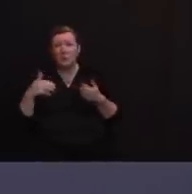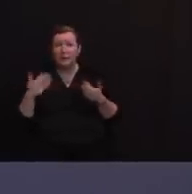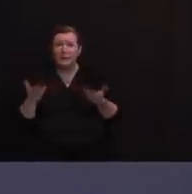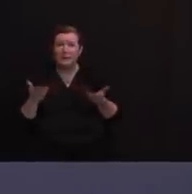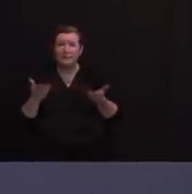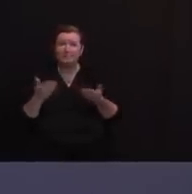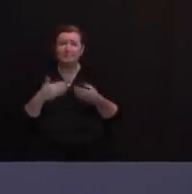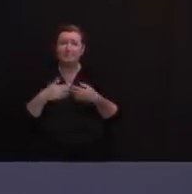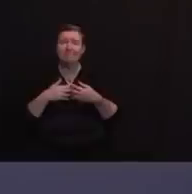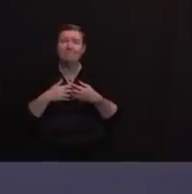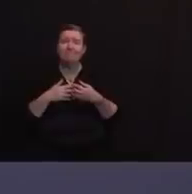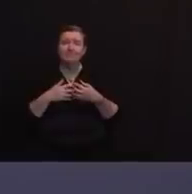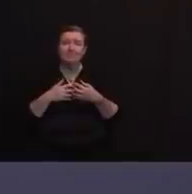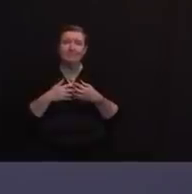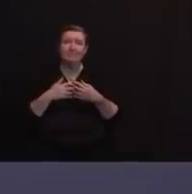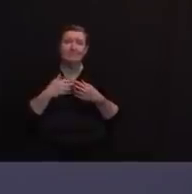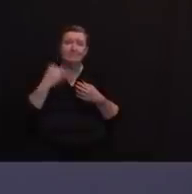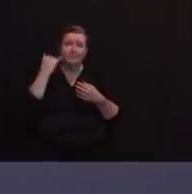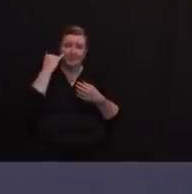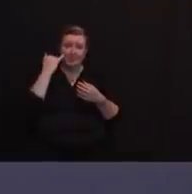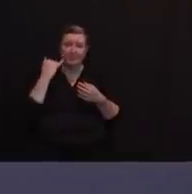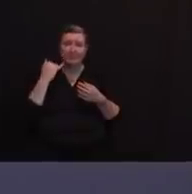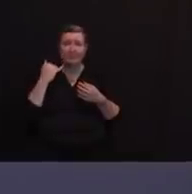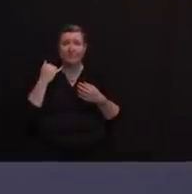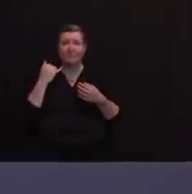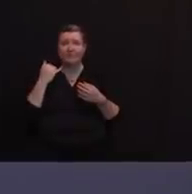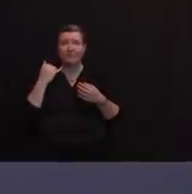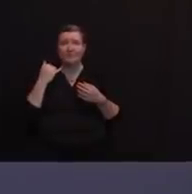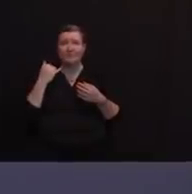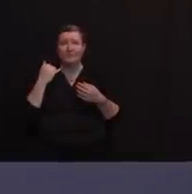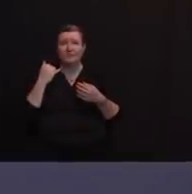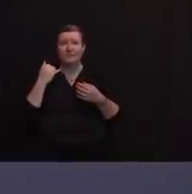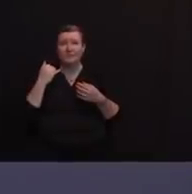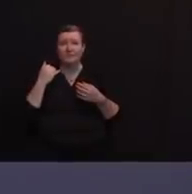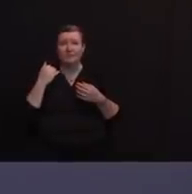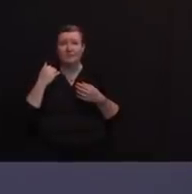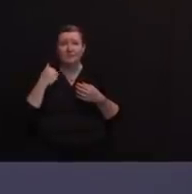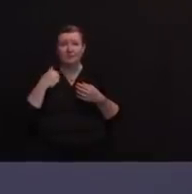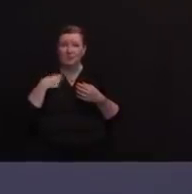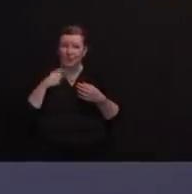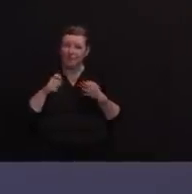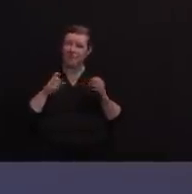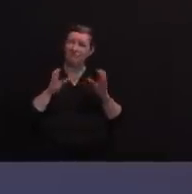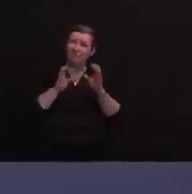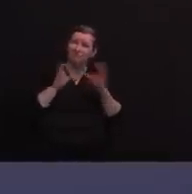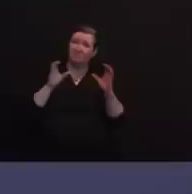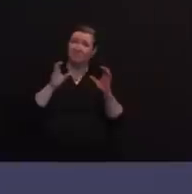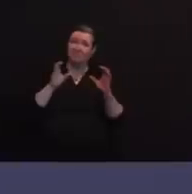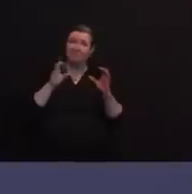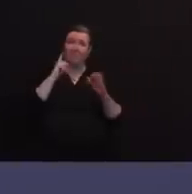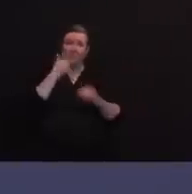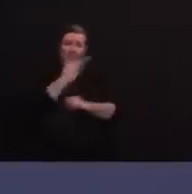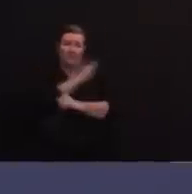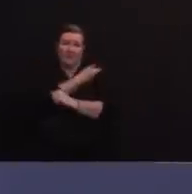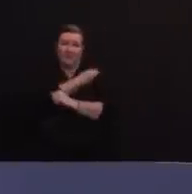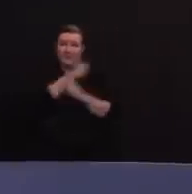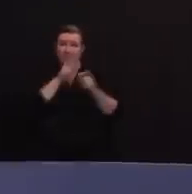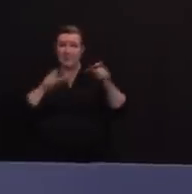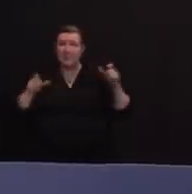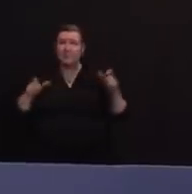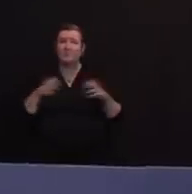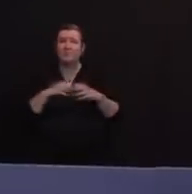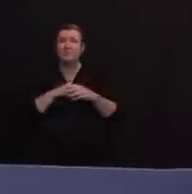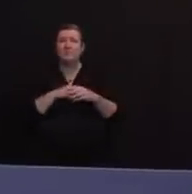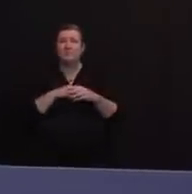what does somebody need to have on their credentials to administer this vaccine? talk first about administer the vaccine,